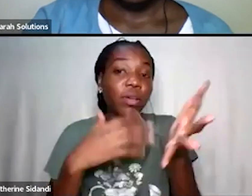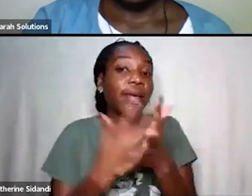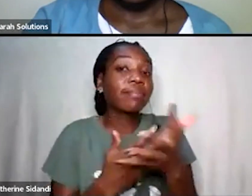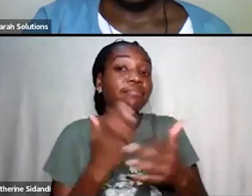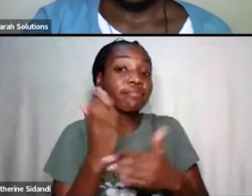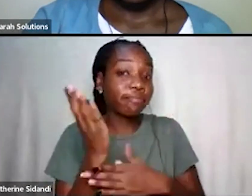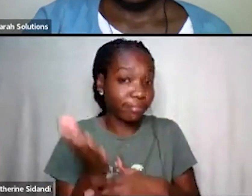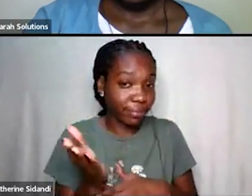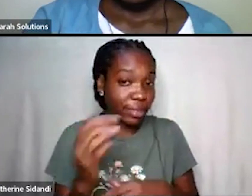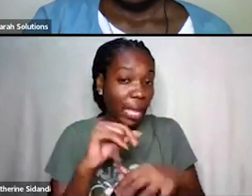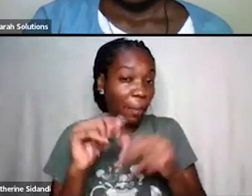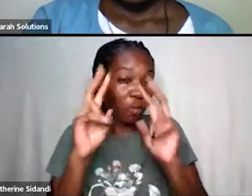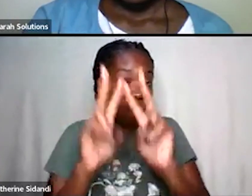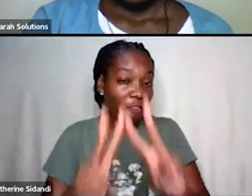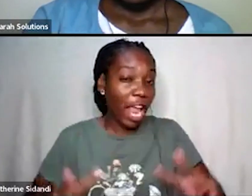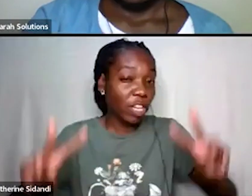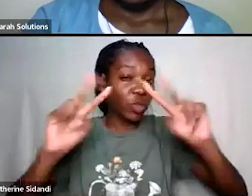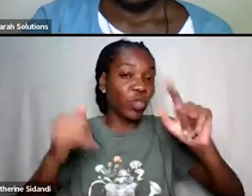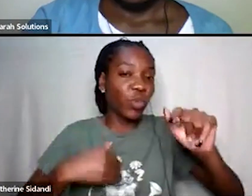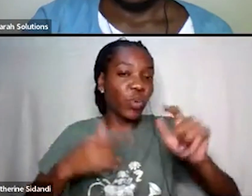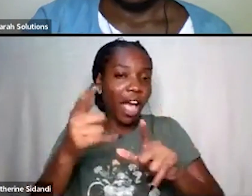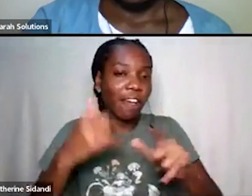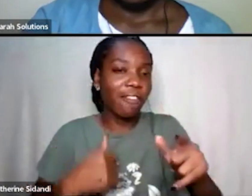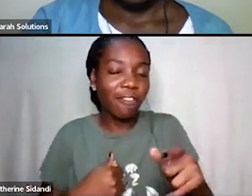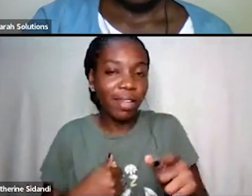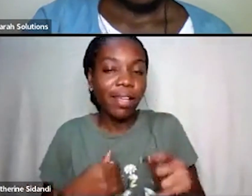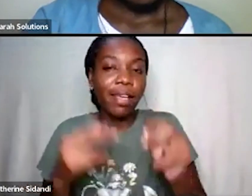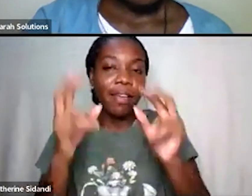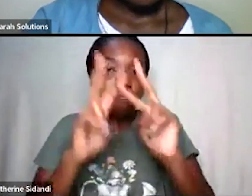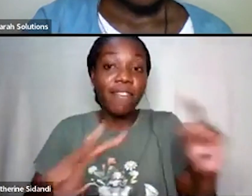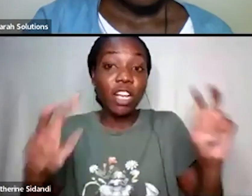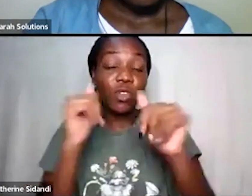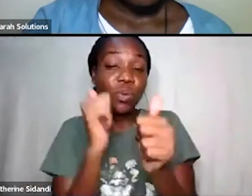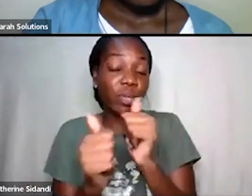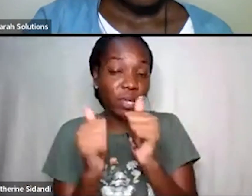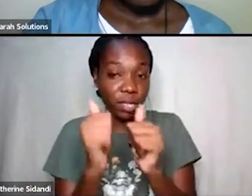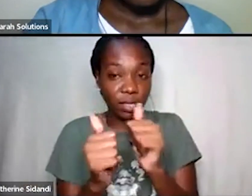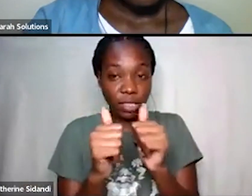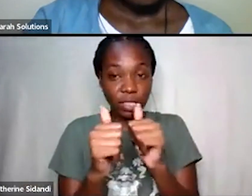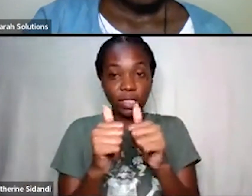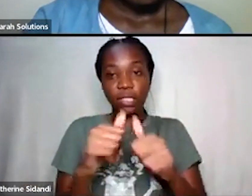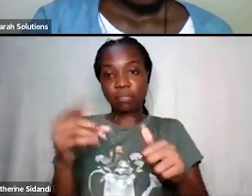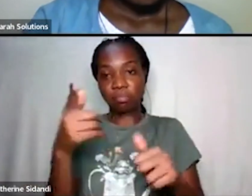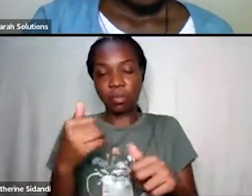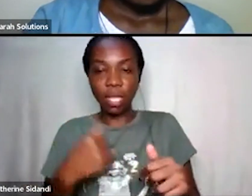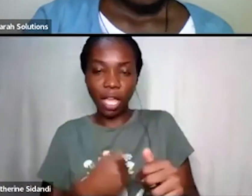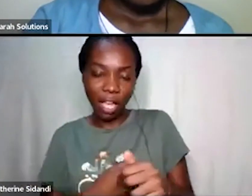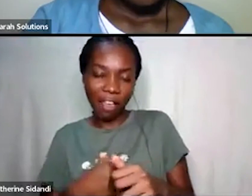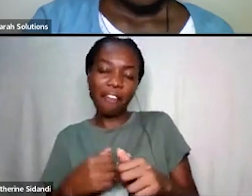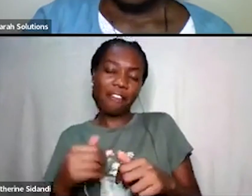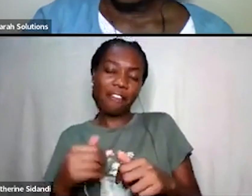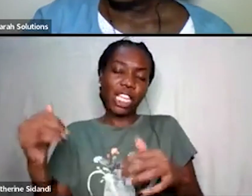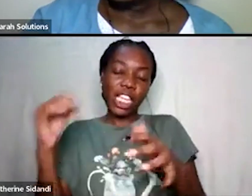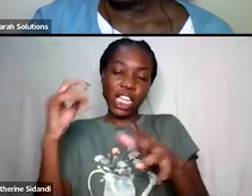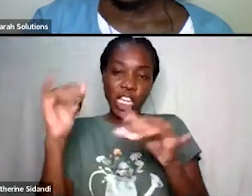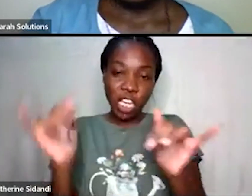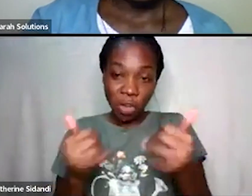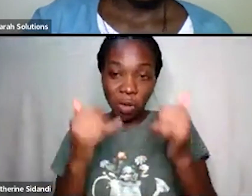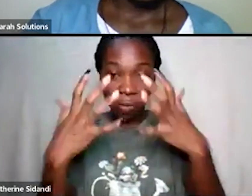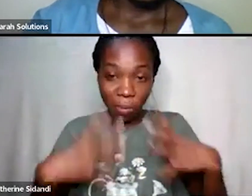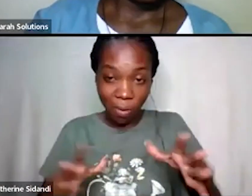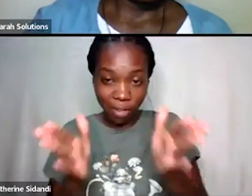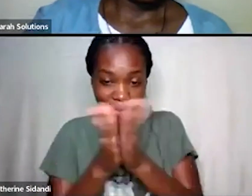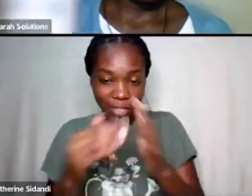about values. What values do you have? And you also, in the book, there are engines and anchors. Who are engines? Engines are people who encourage